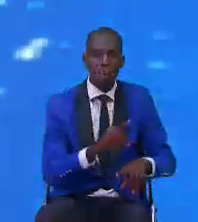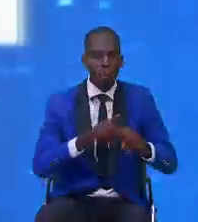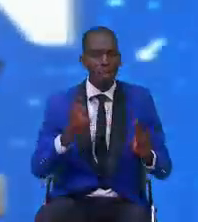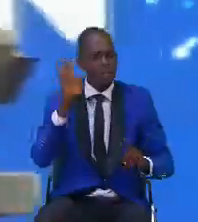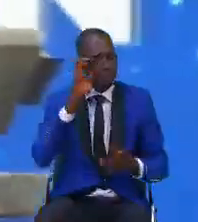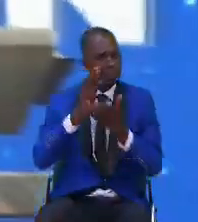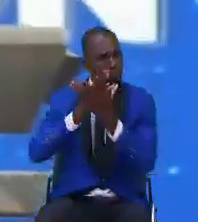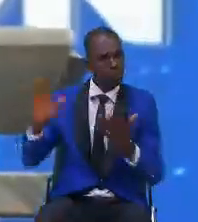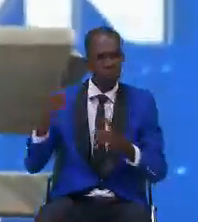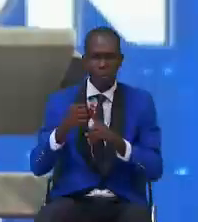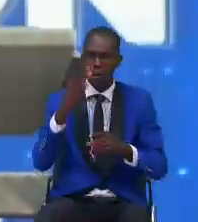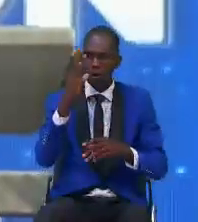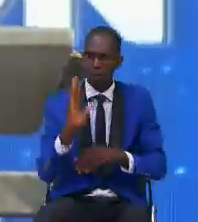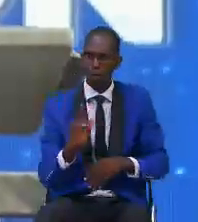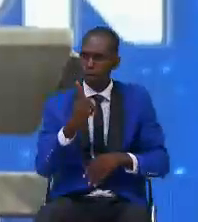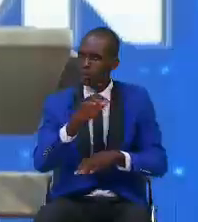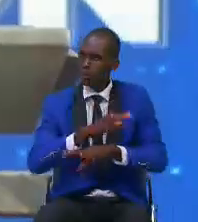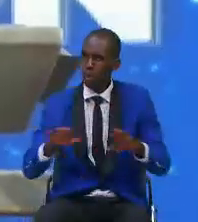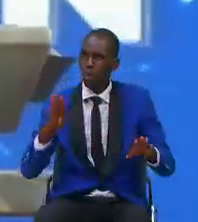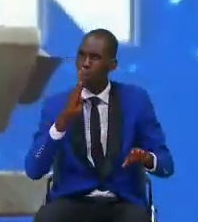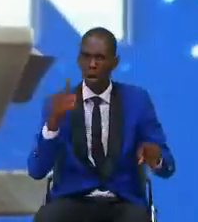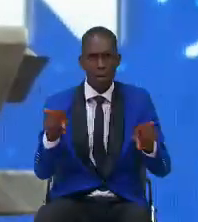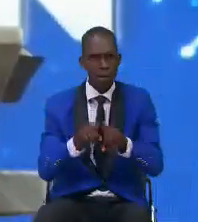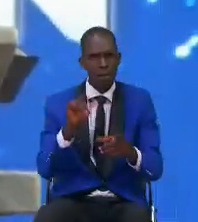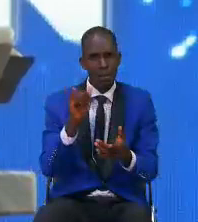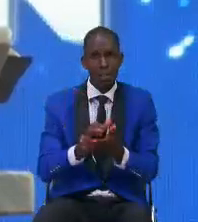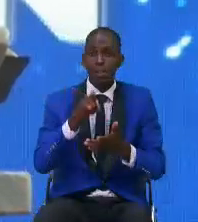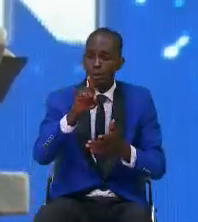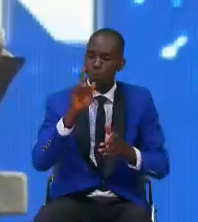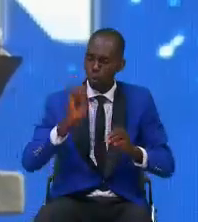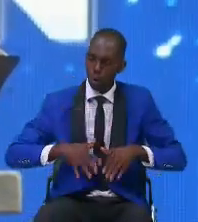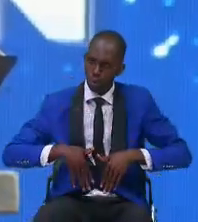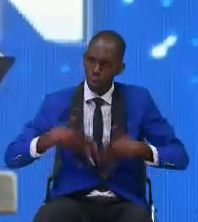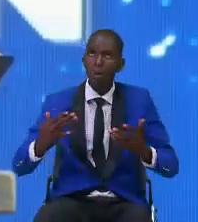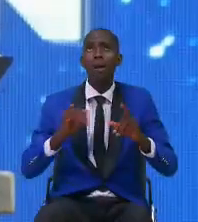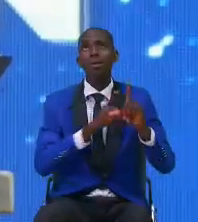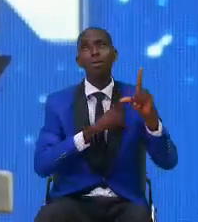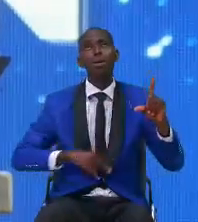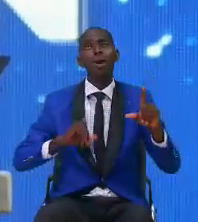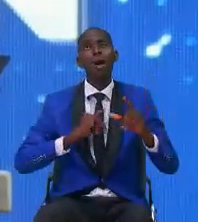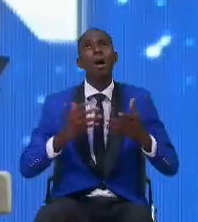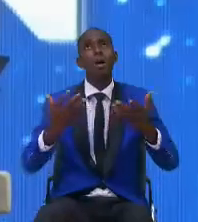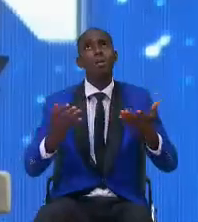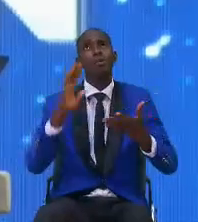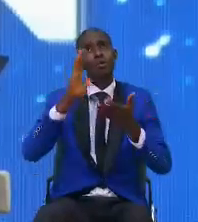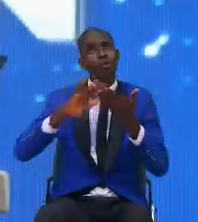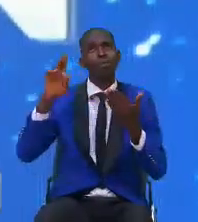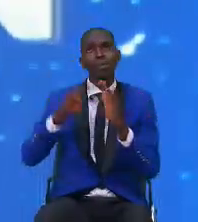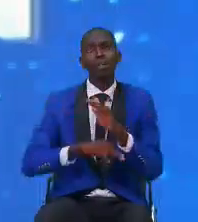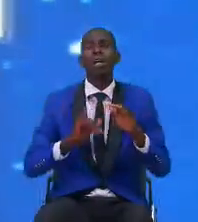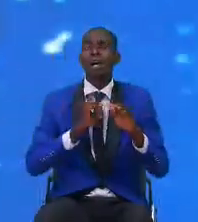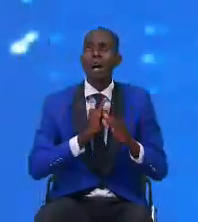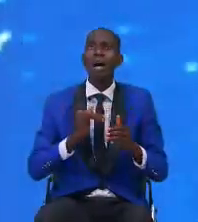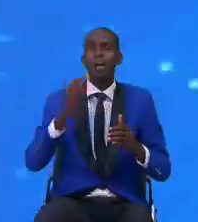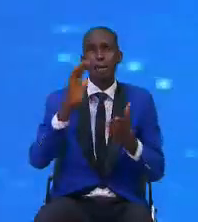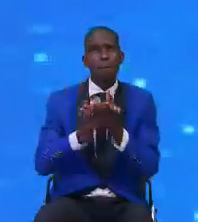like Belshazzar did. Oh Lord, here am I. I want your forgiveness. I want your salvation. I believe